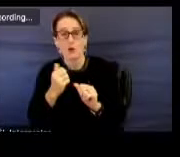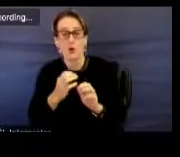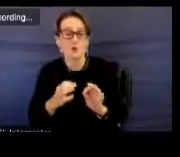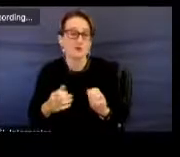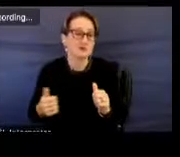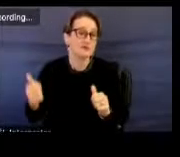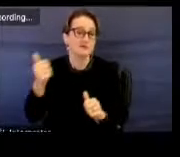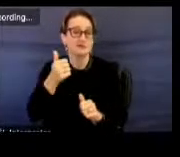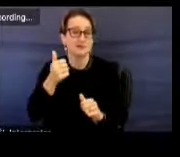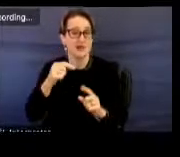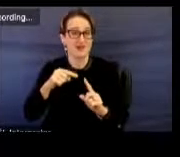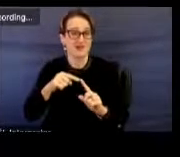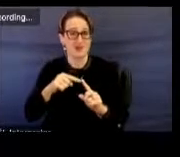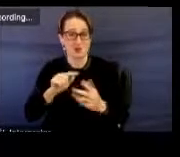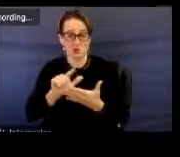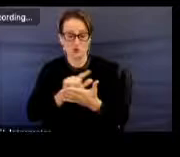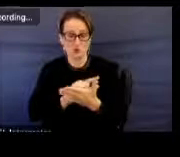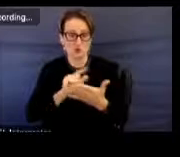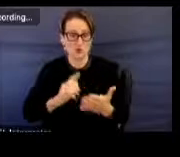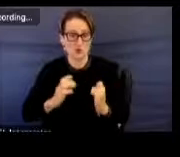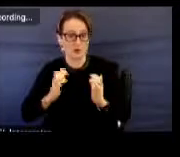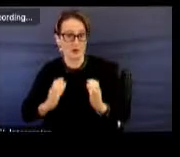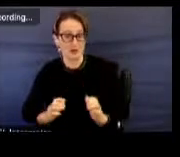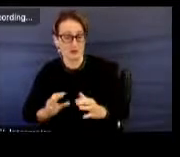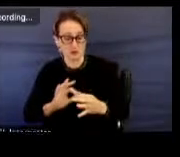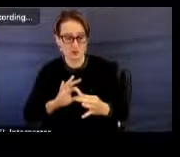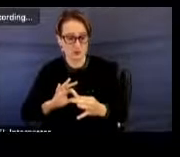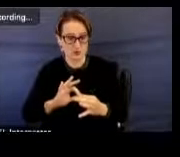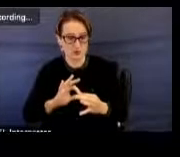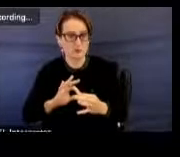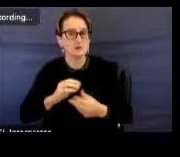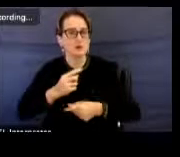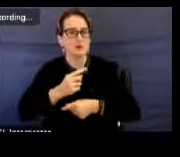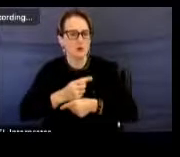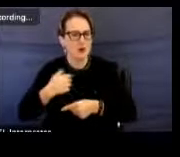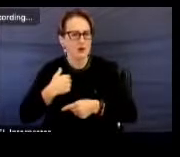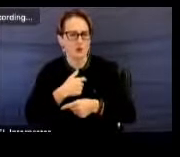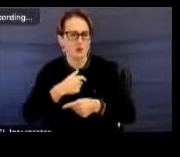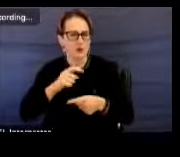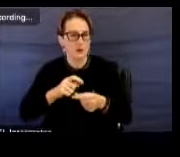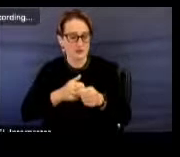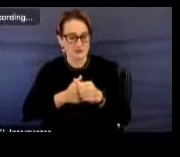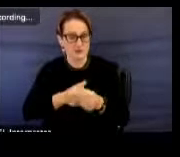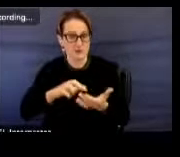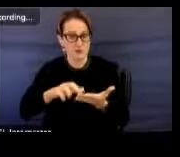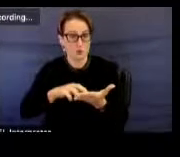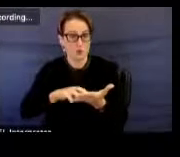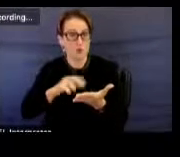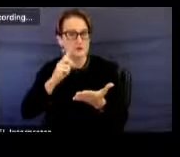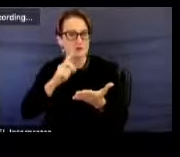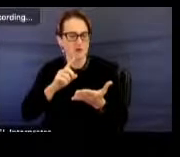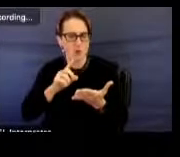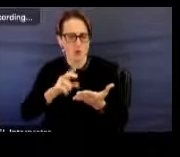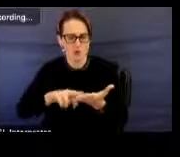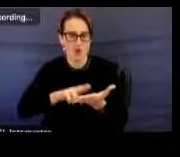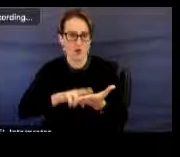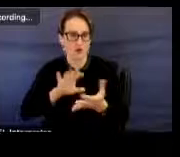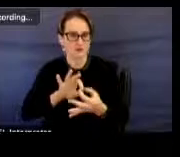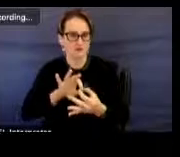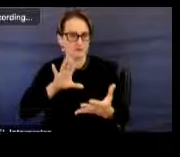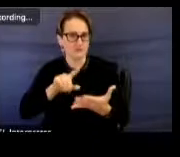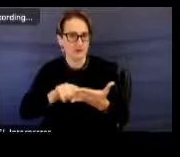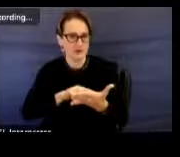relationship is that although we're bound by the rules of disengagement, they still have an obligation to us